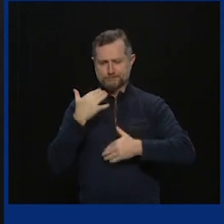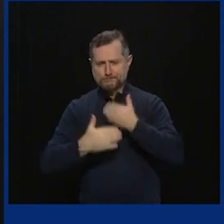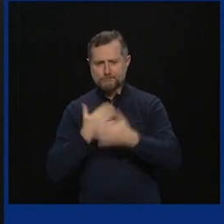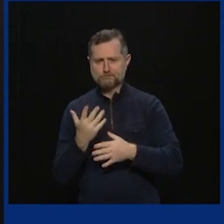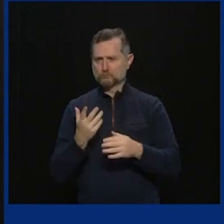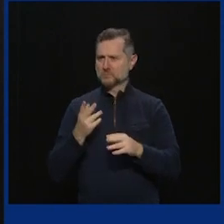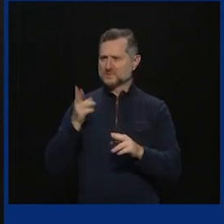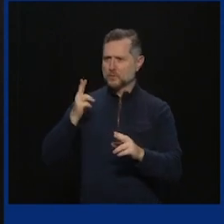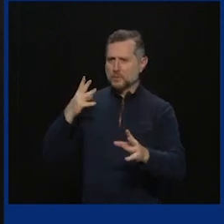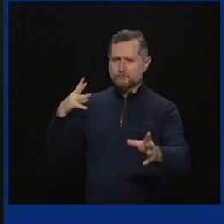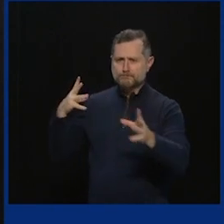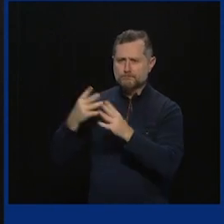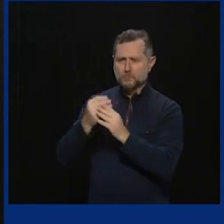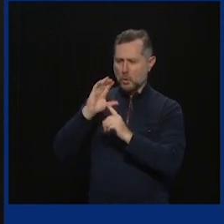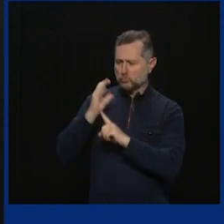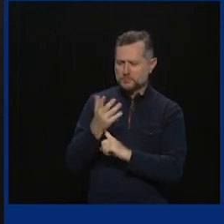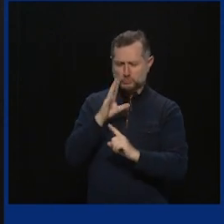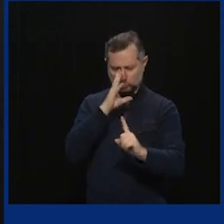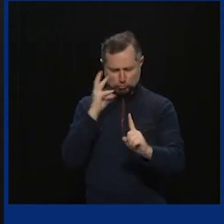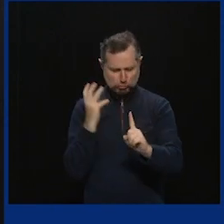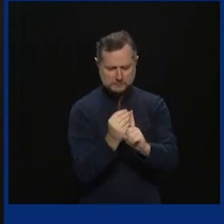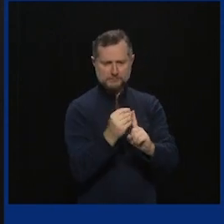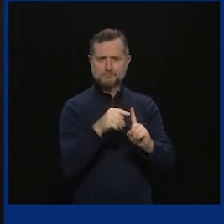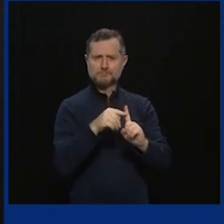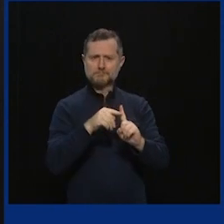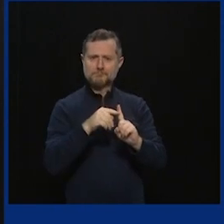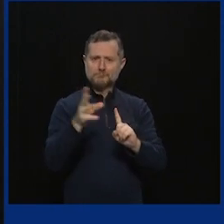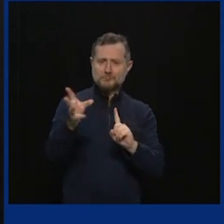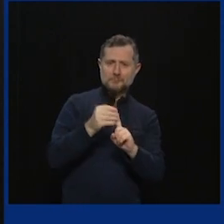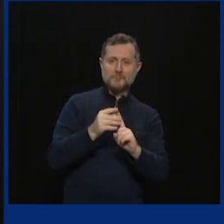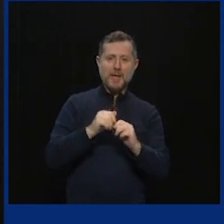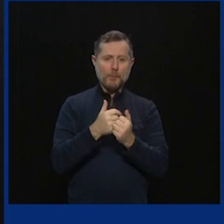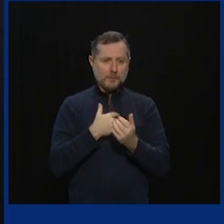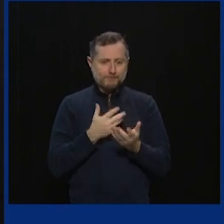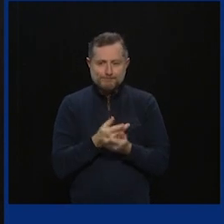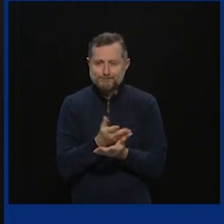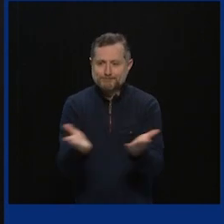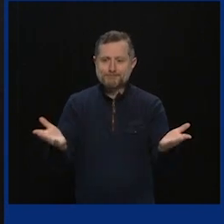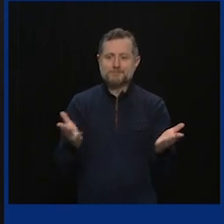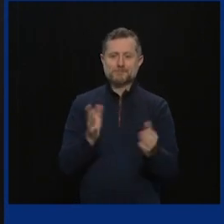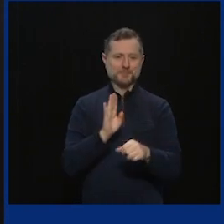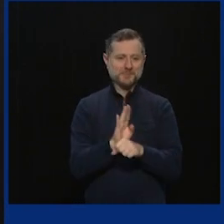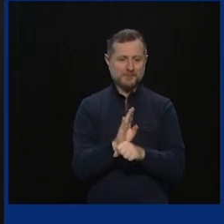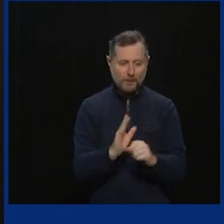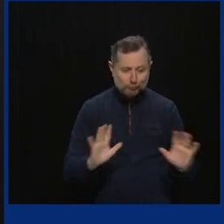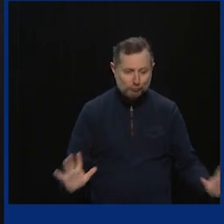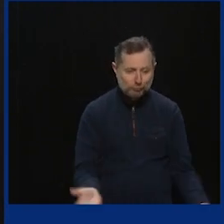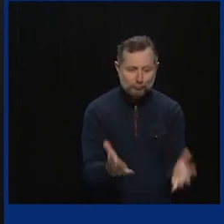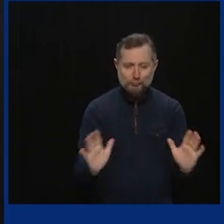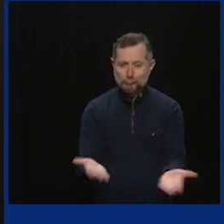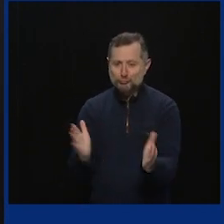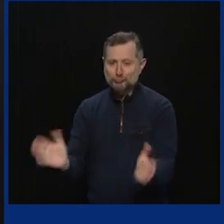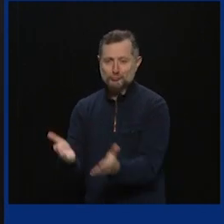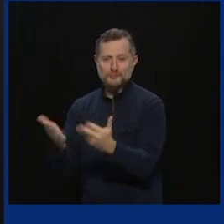that we are creating catalysts to ensure that the businesses that are here, but the new businesses who have the opportunity to go anywhere they want,